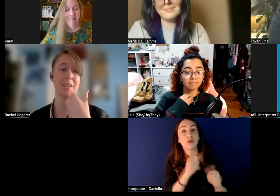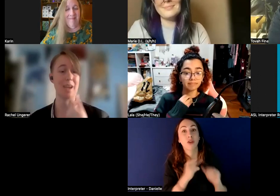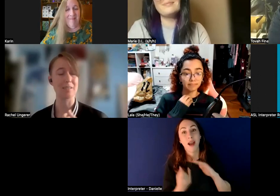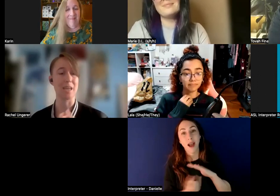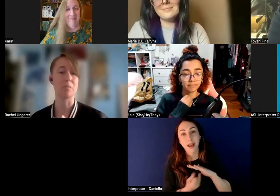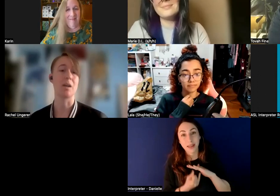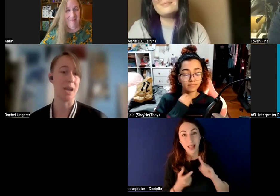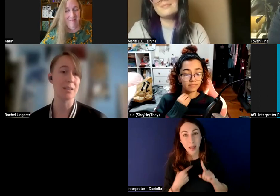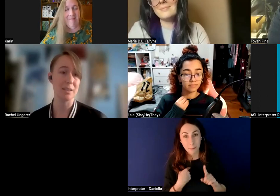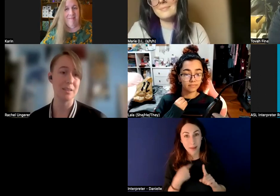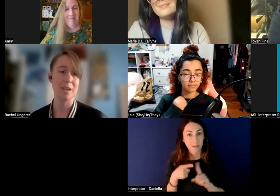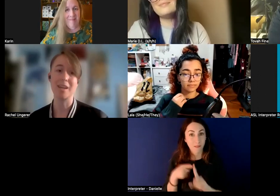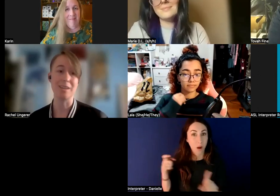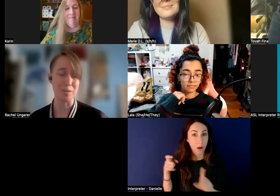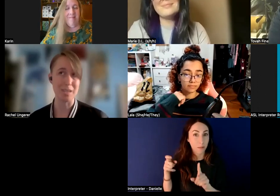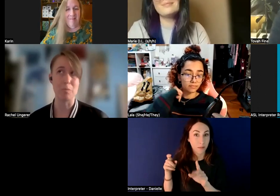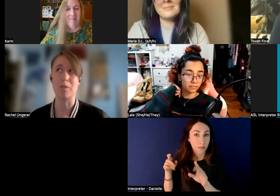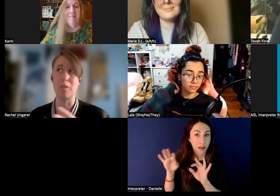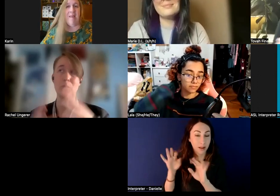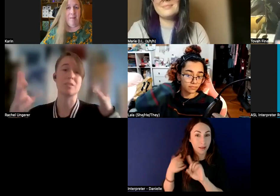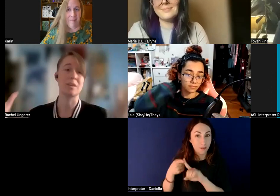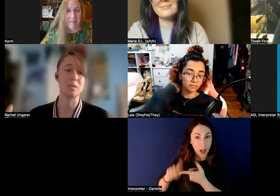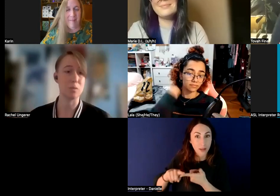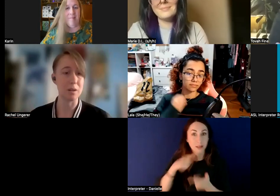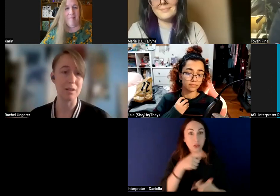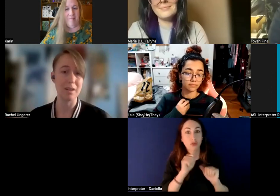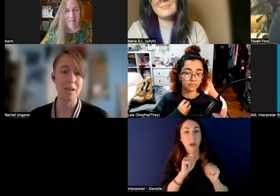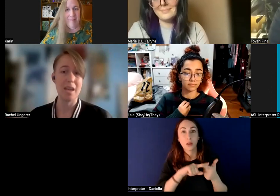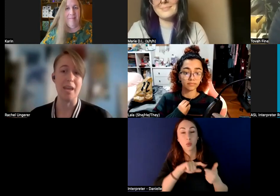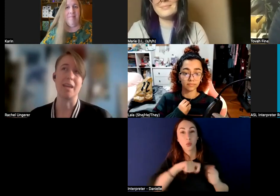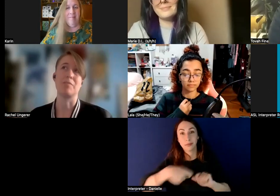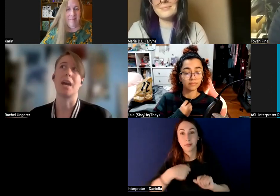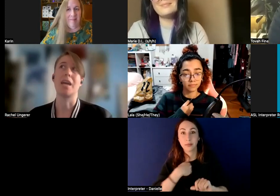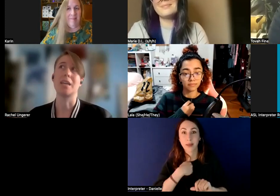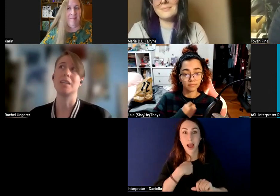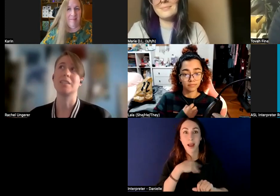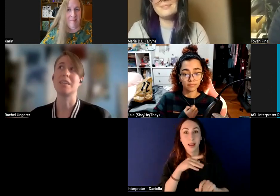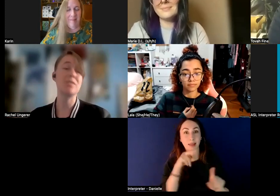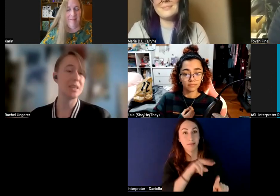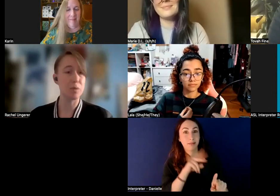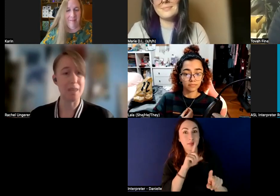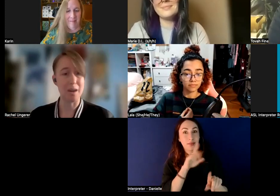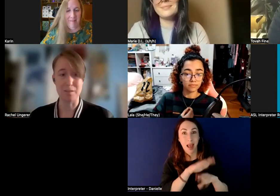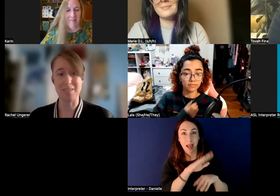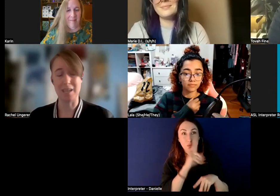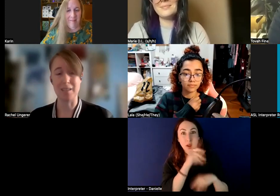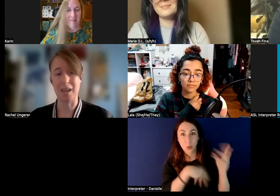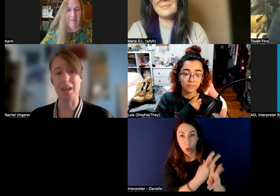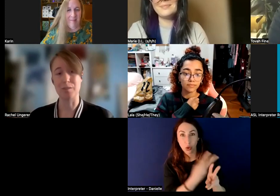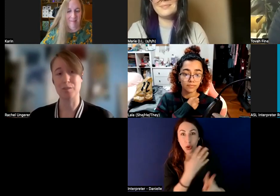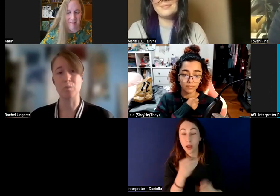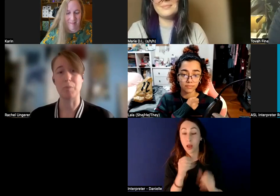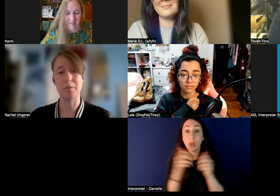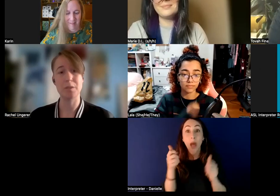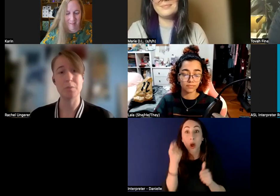friends, them trying to gaslight my reality. I didn't understand what those things were. And I even if without